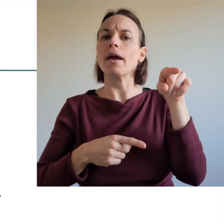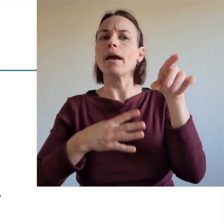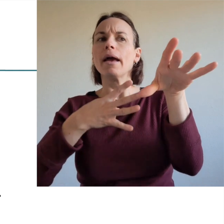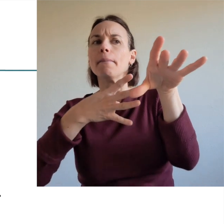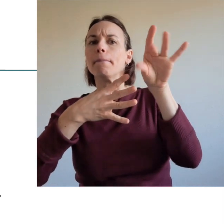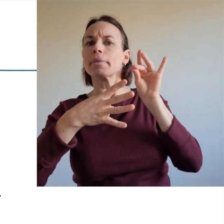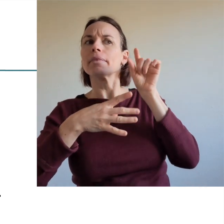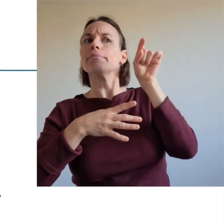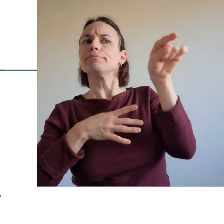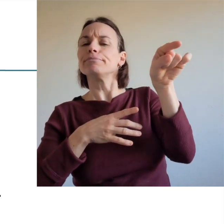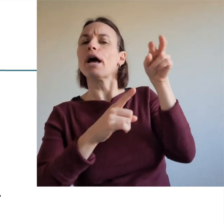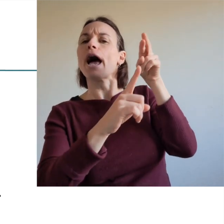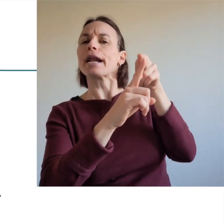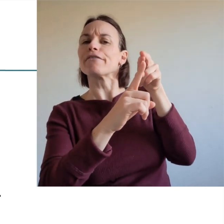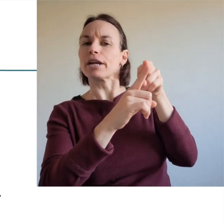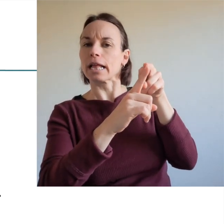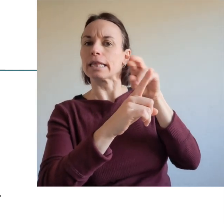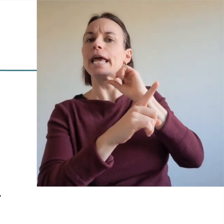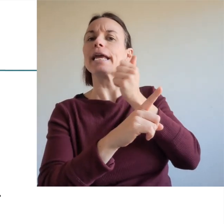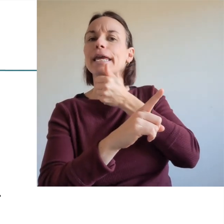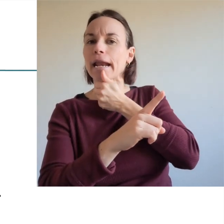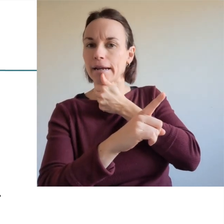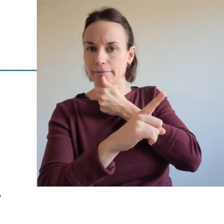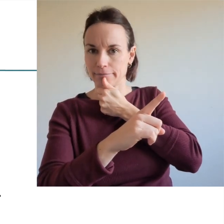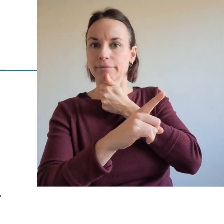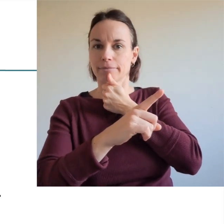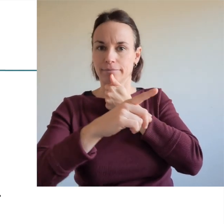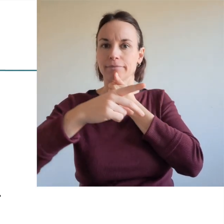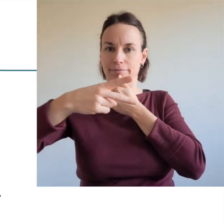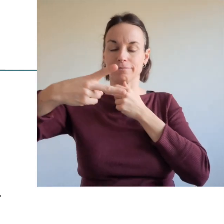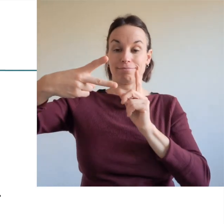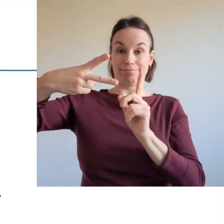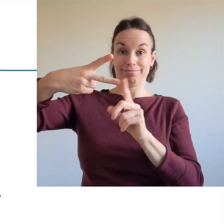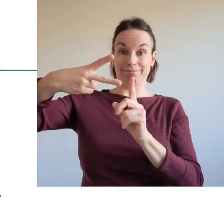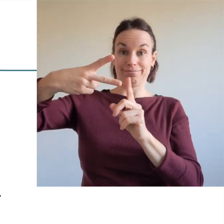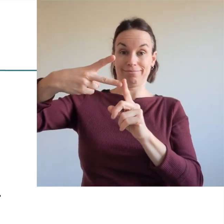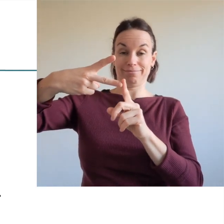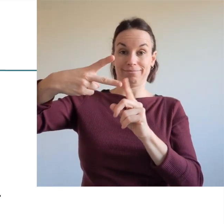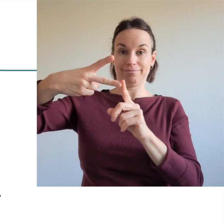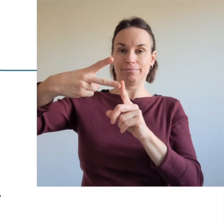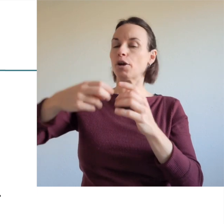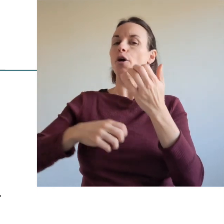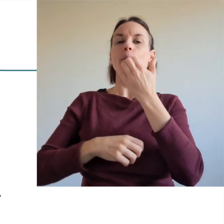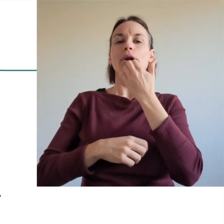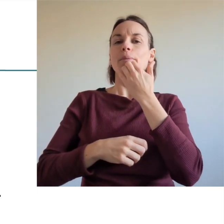is able or unable to identify the referent of the indefinite.